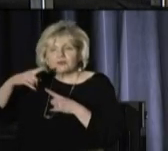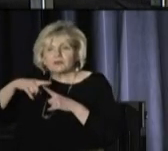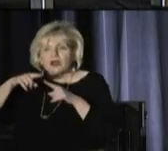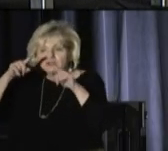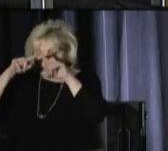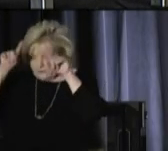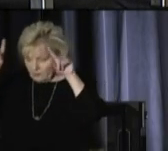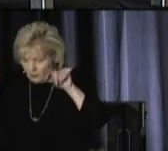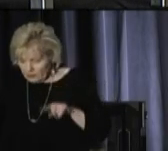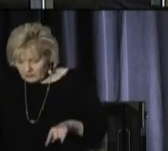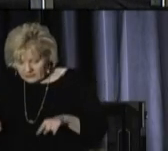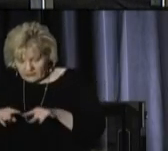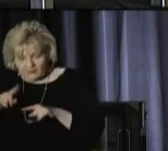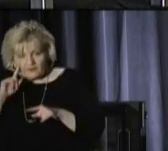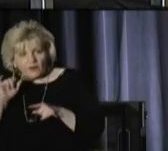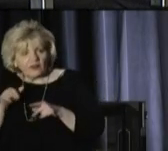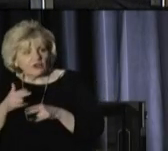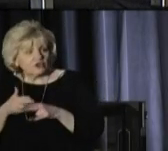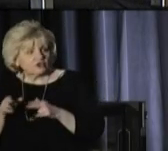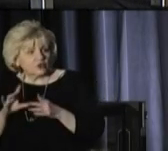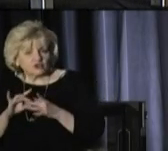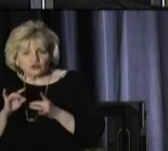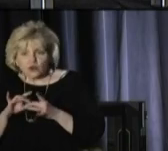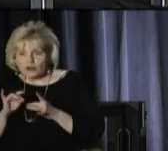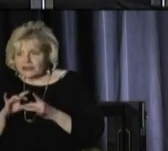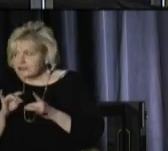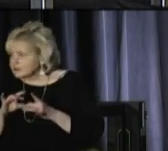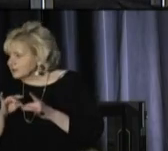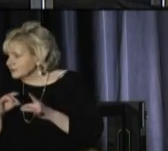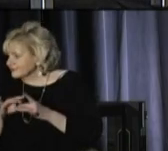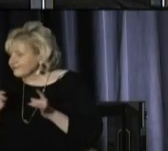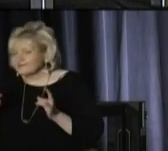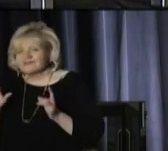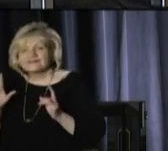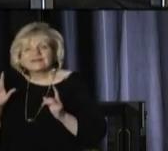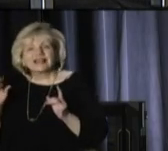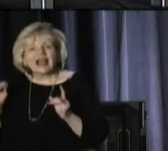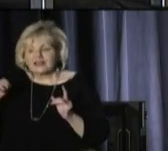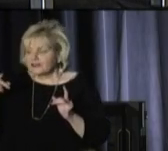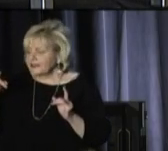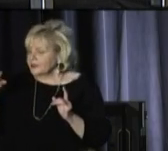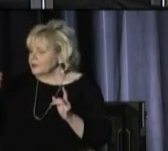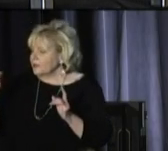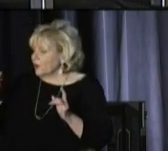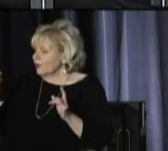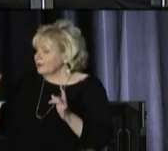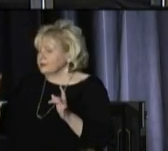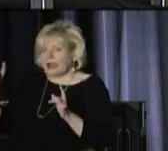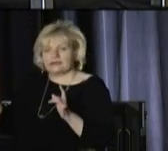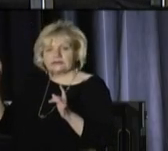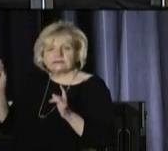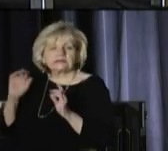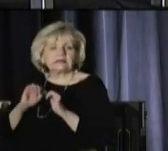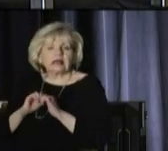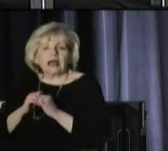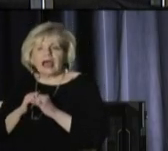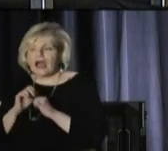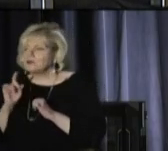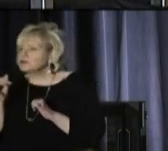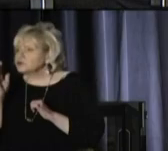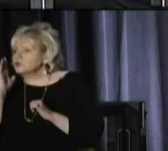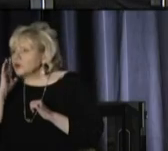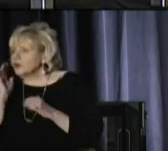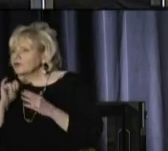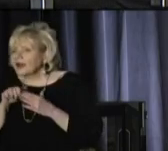in both your short stories, but and also in like in Poet X, in the Poet X, right? You know, like how did you know that